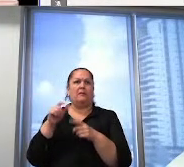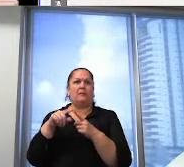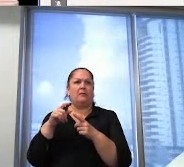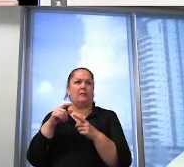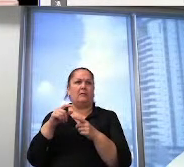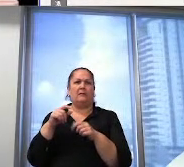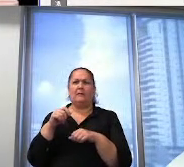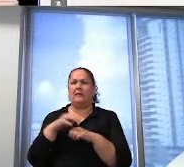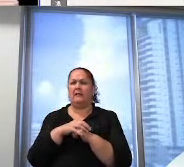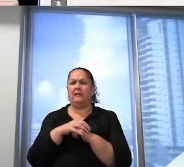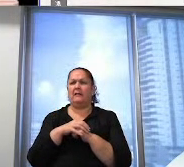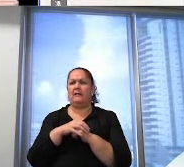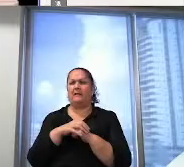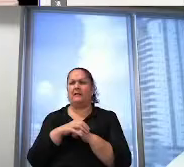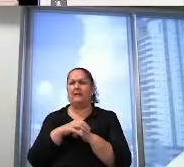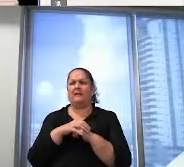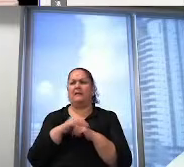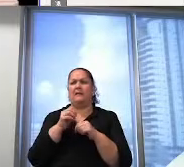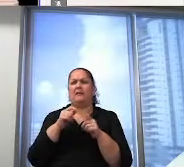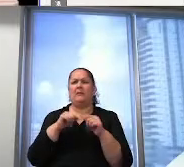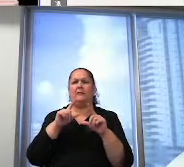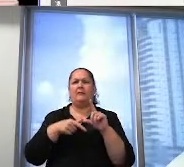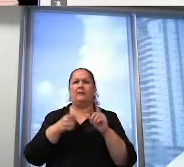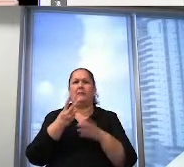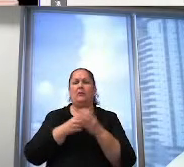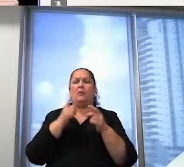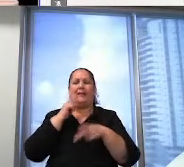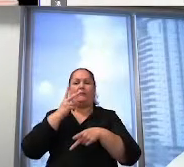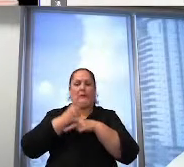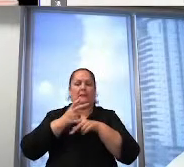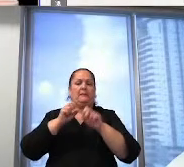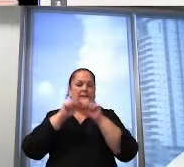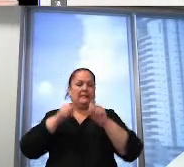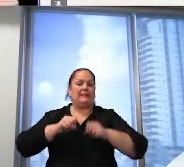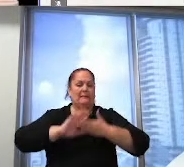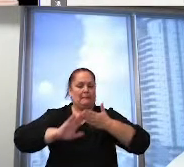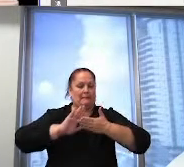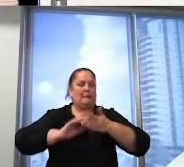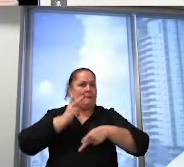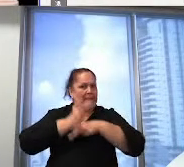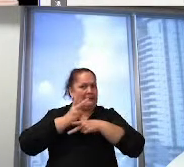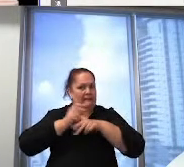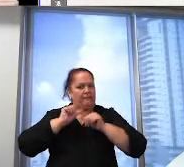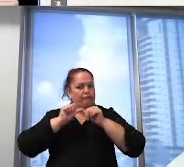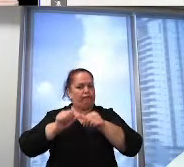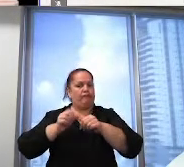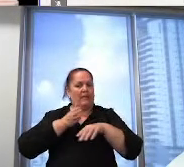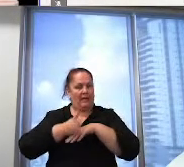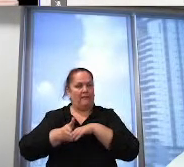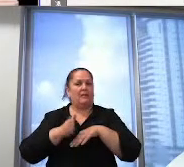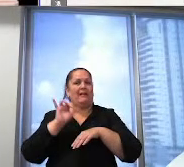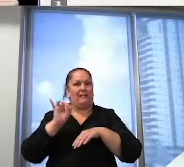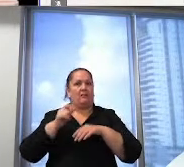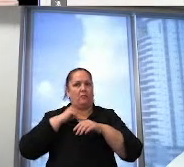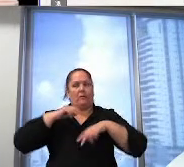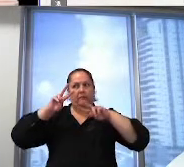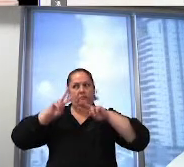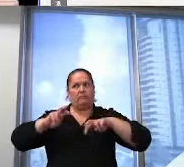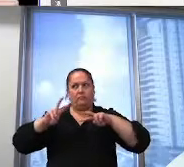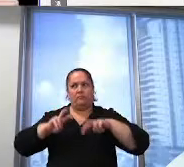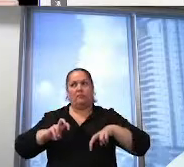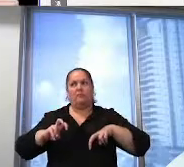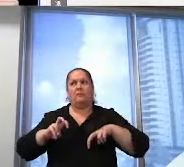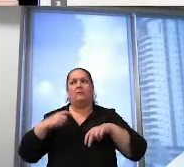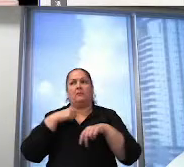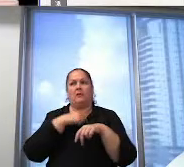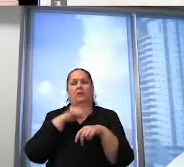to have them revoked. We have to maintain the system afterwards. And that's where we've done the